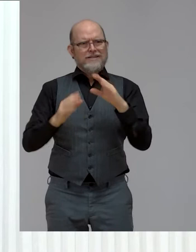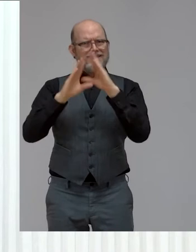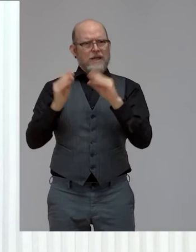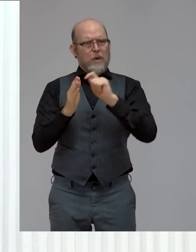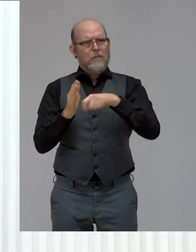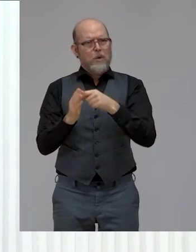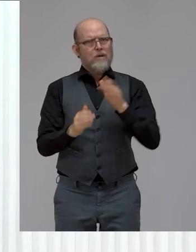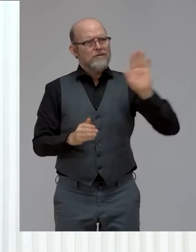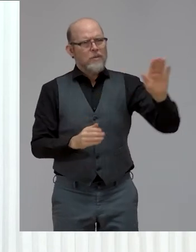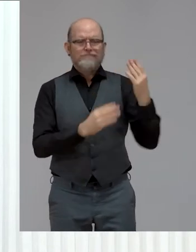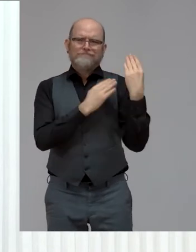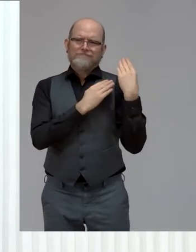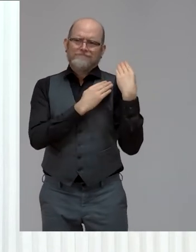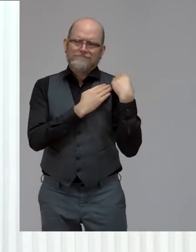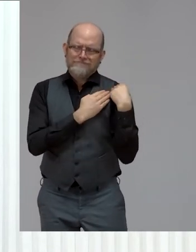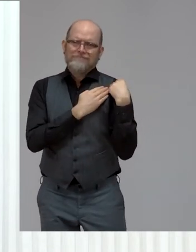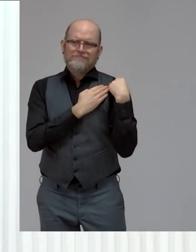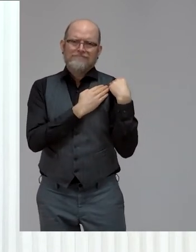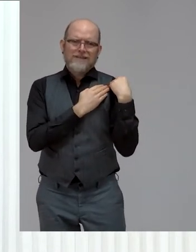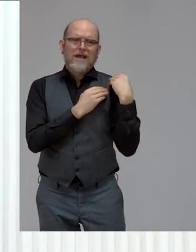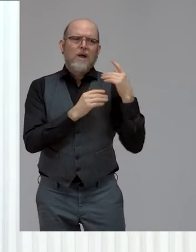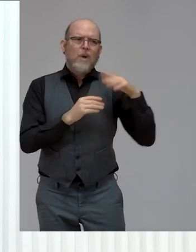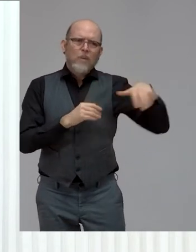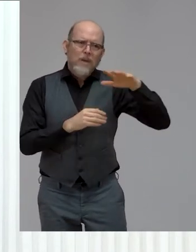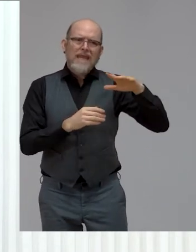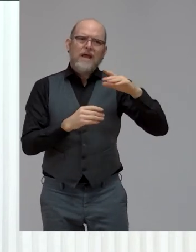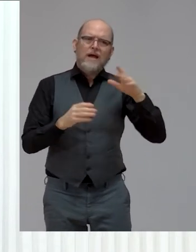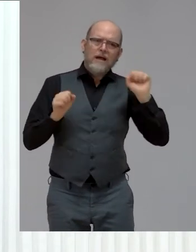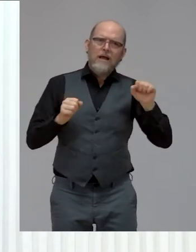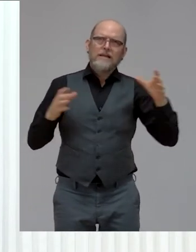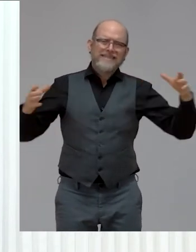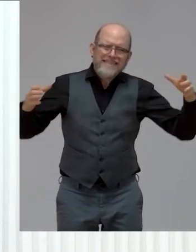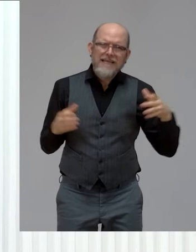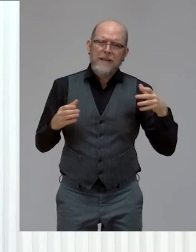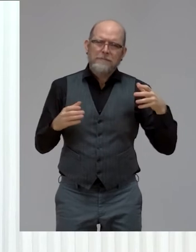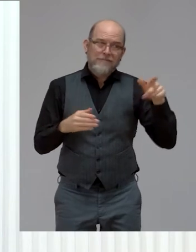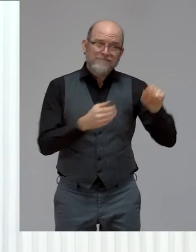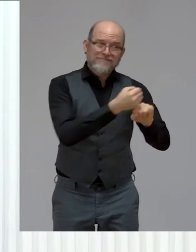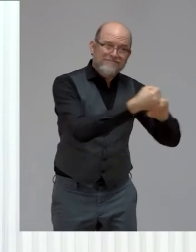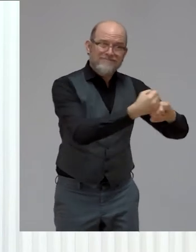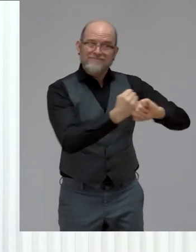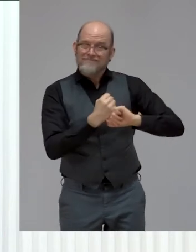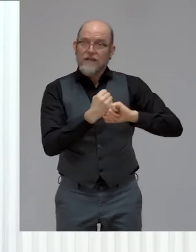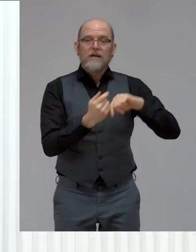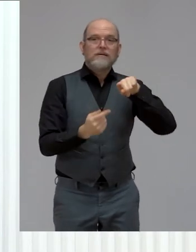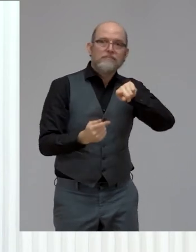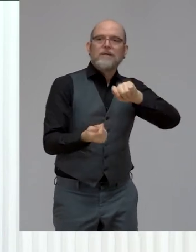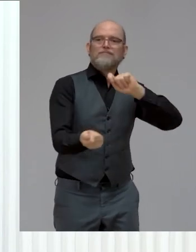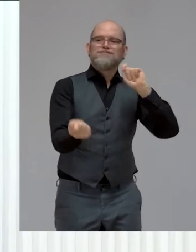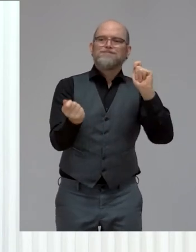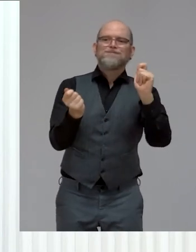We are all, where we all can help to make a huge difference in the world by